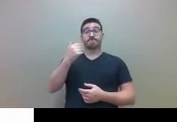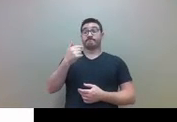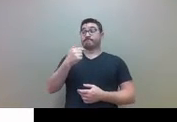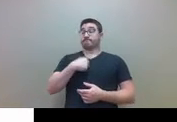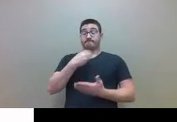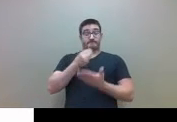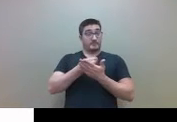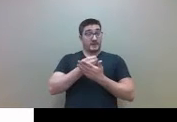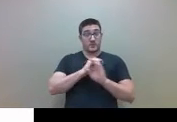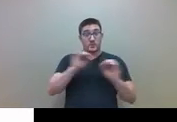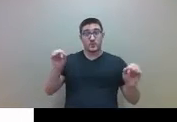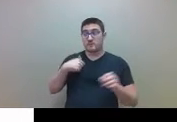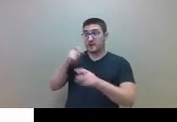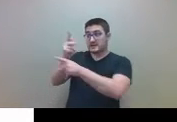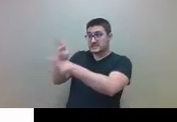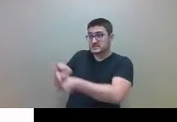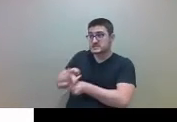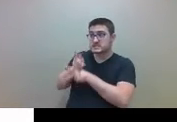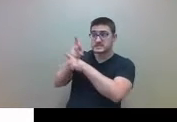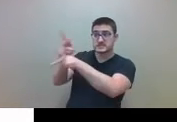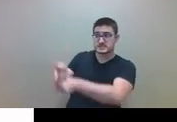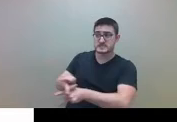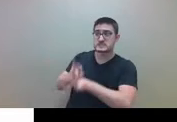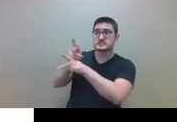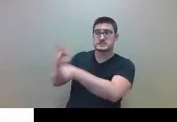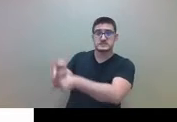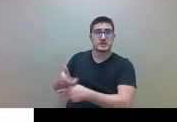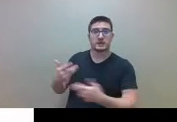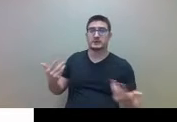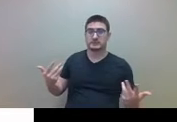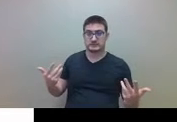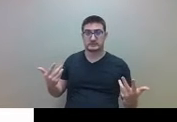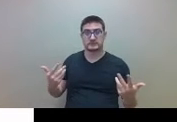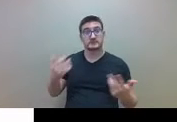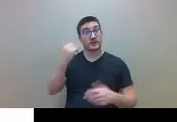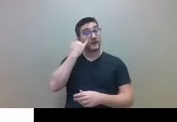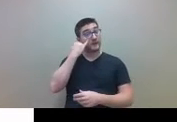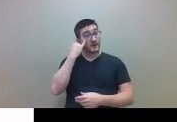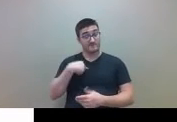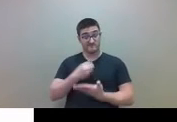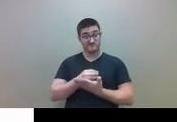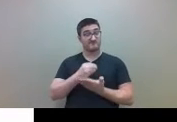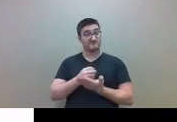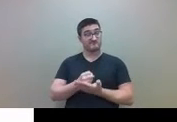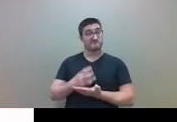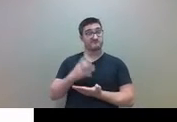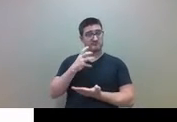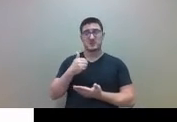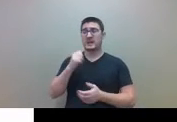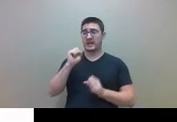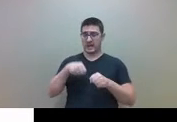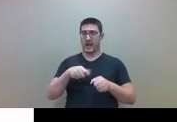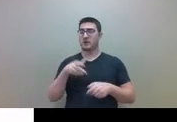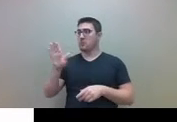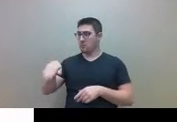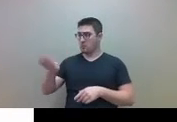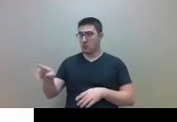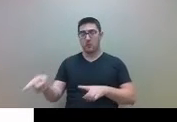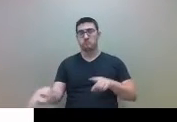caregiving responsibility, versus someone who might not have that money and they're just relying on the government to provide